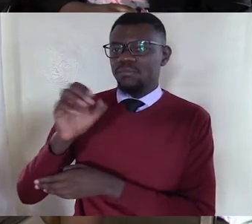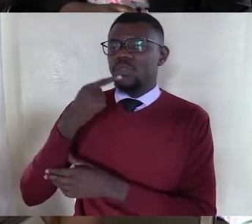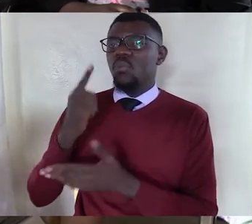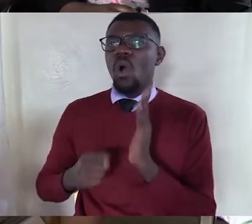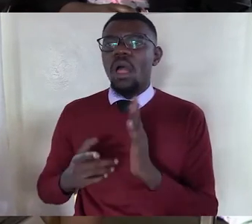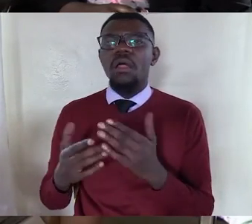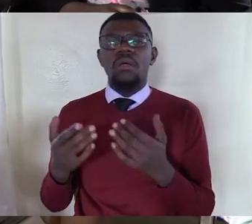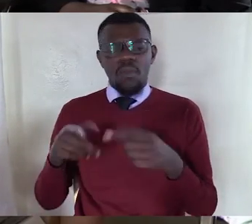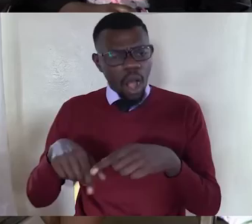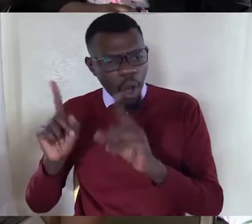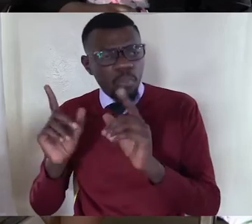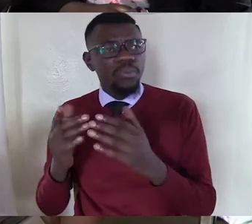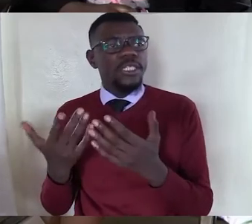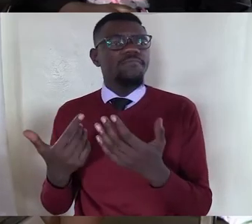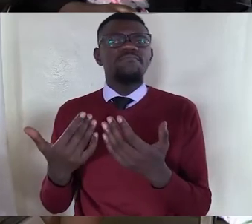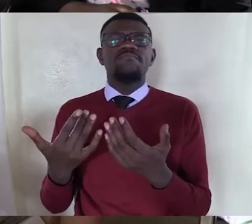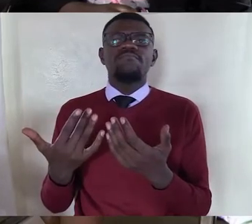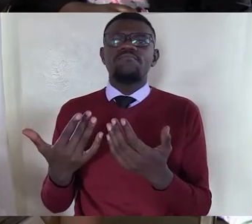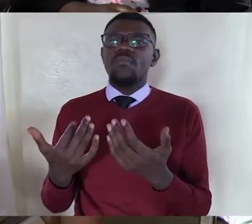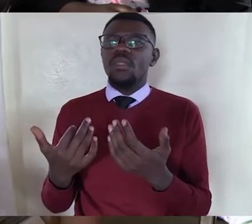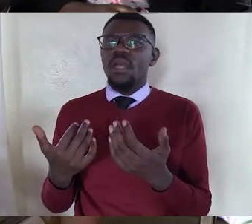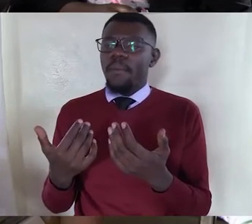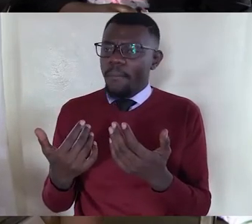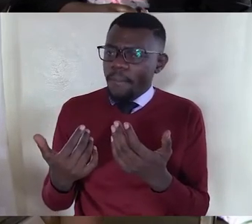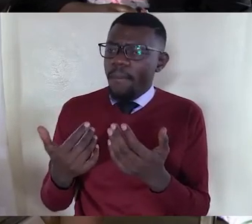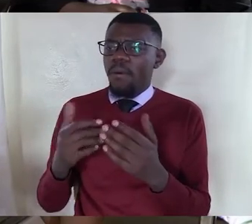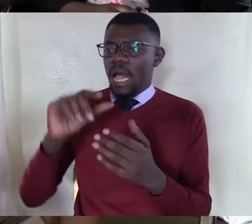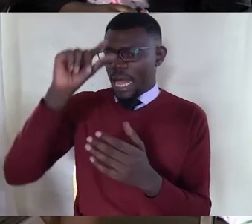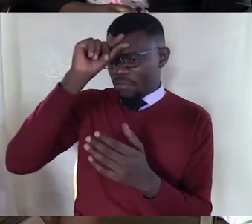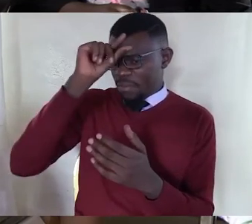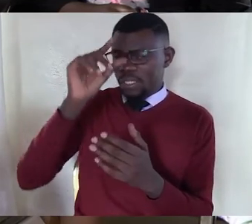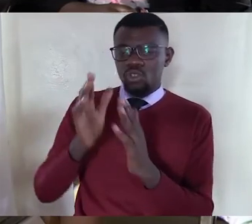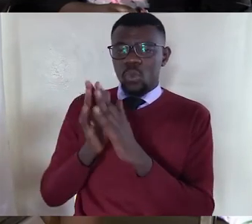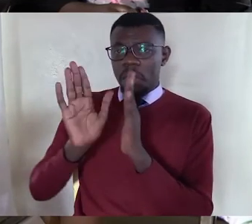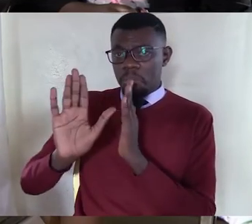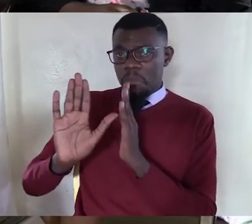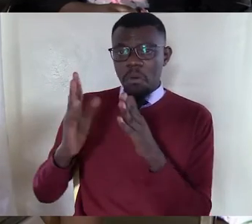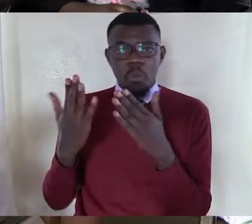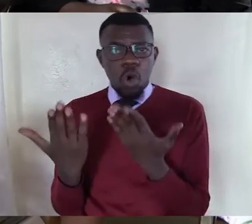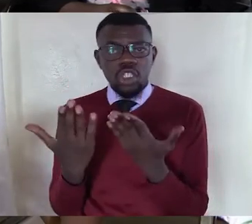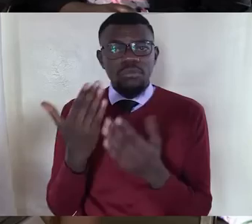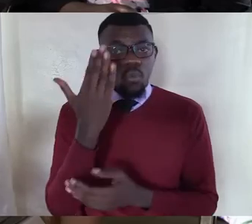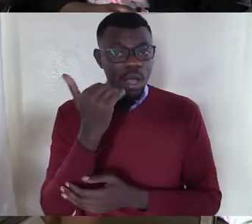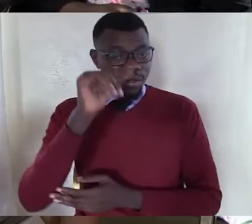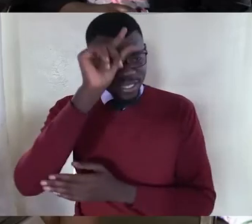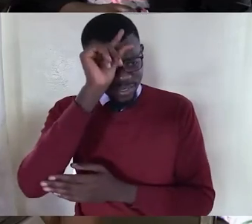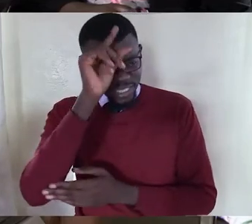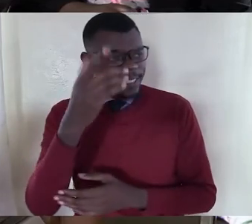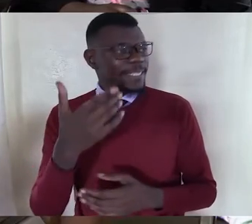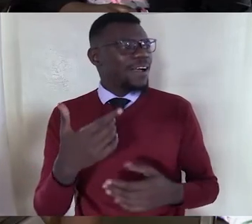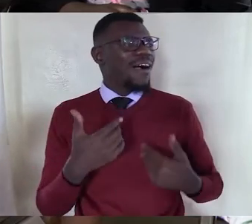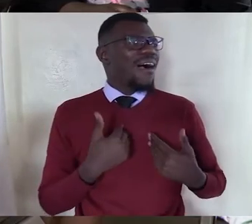are very central, especially when there's conflict in countries. He's the president of the